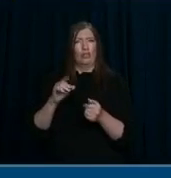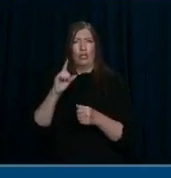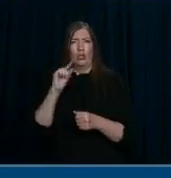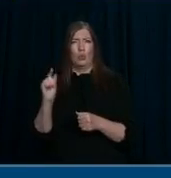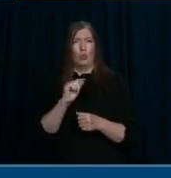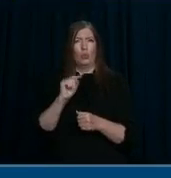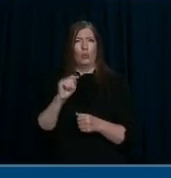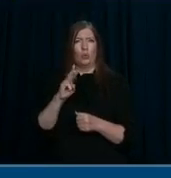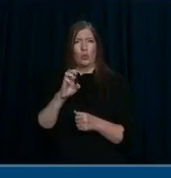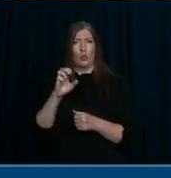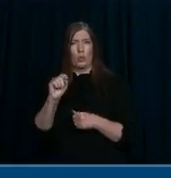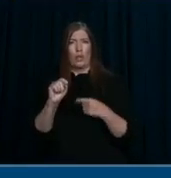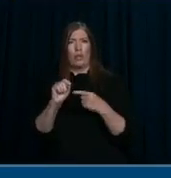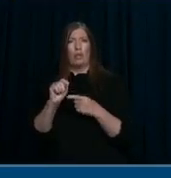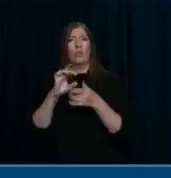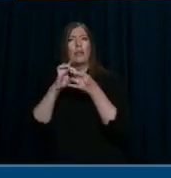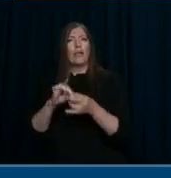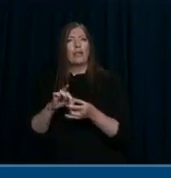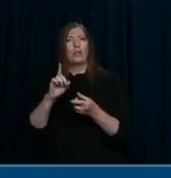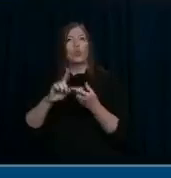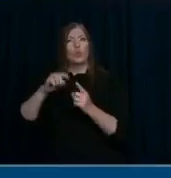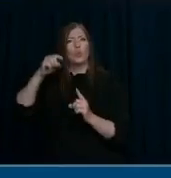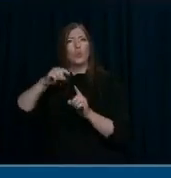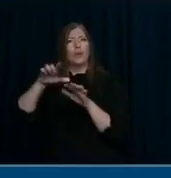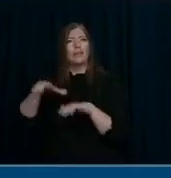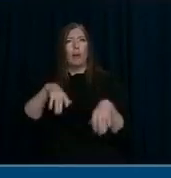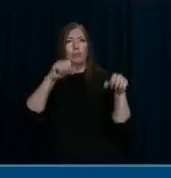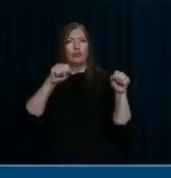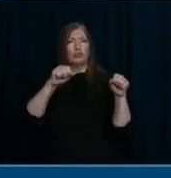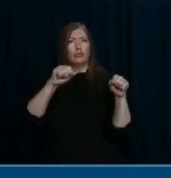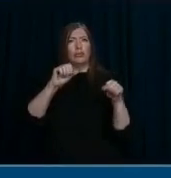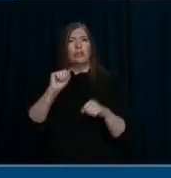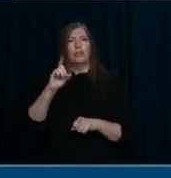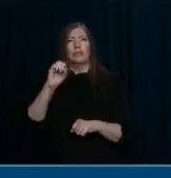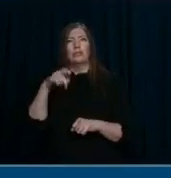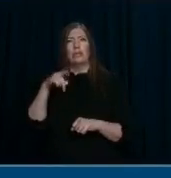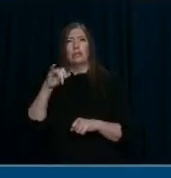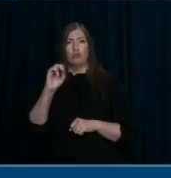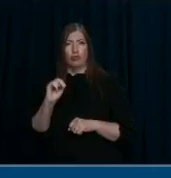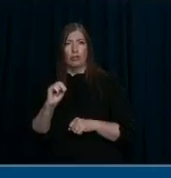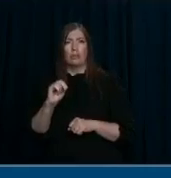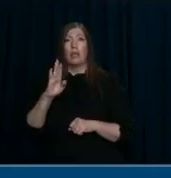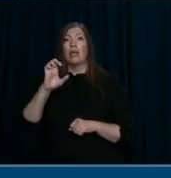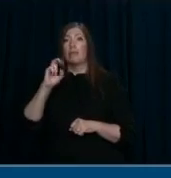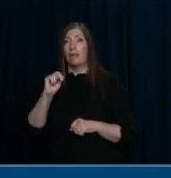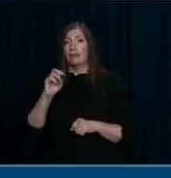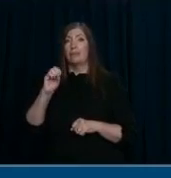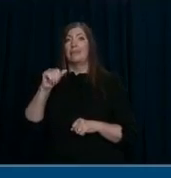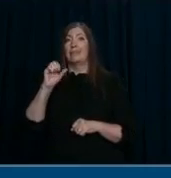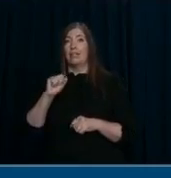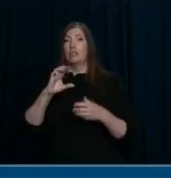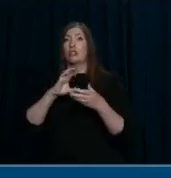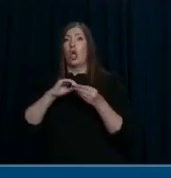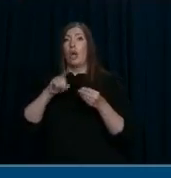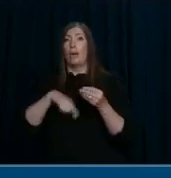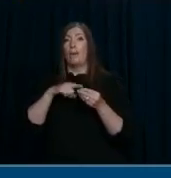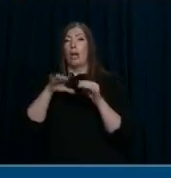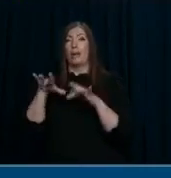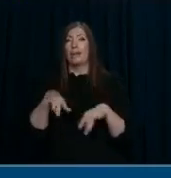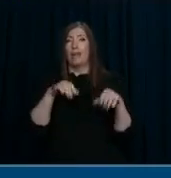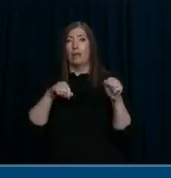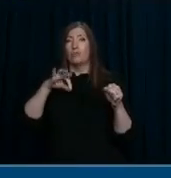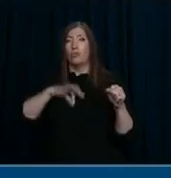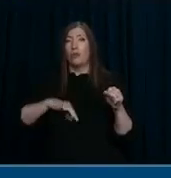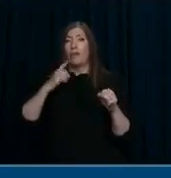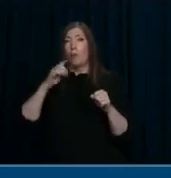a tweet that has to do with adoption. Ben Sasse was talking about an adoption credit for